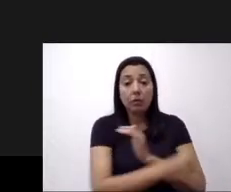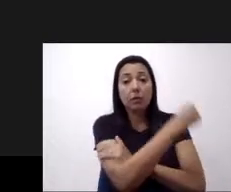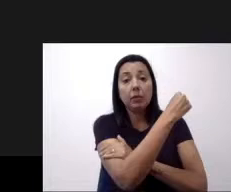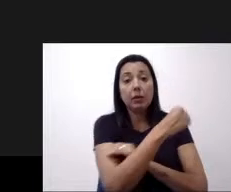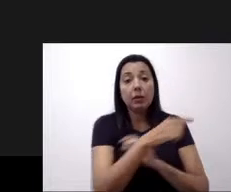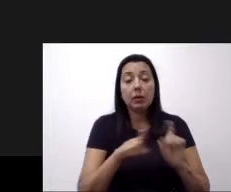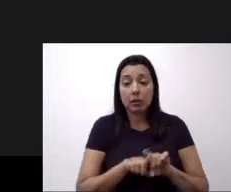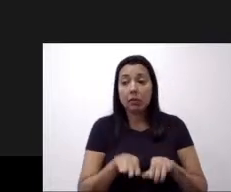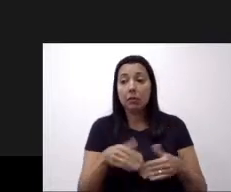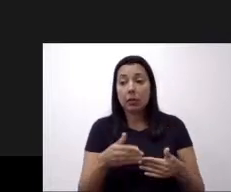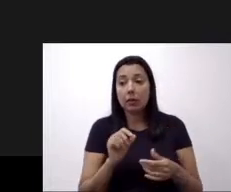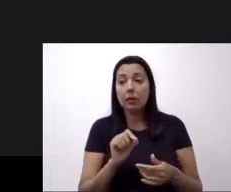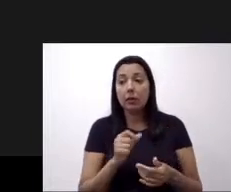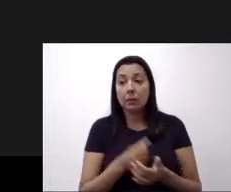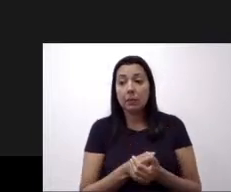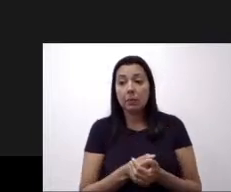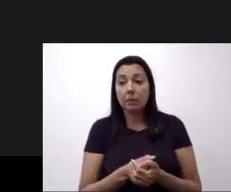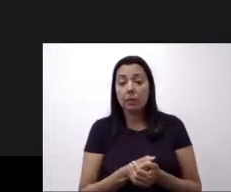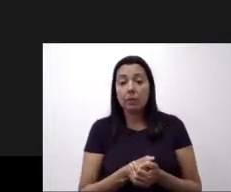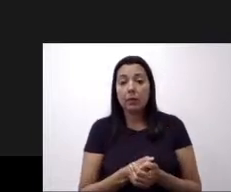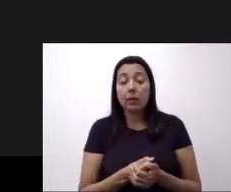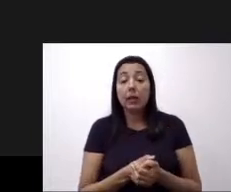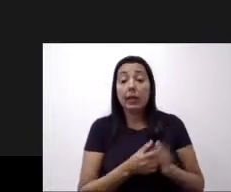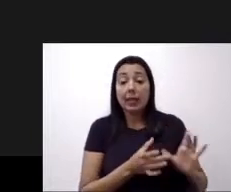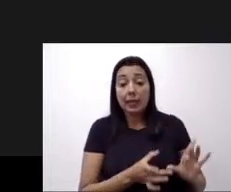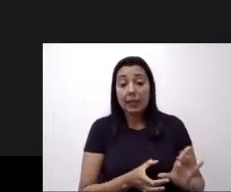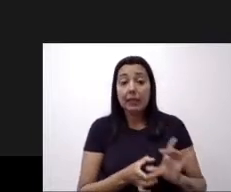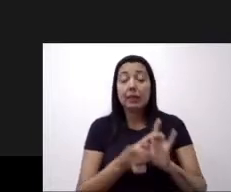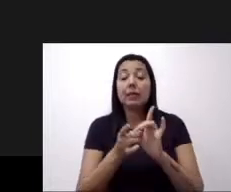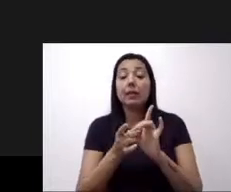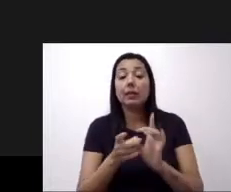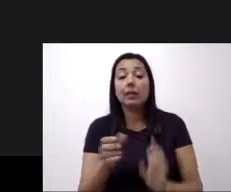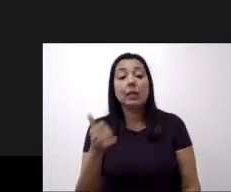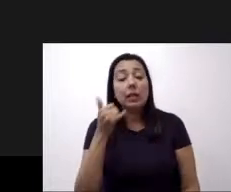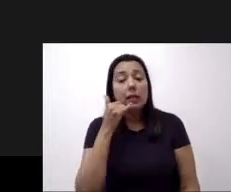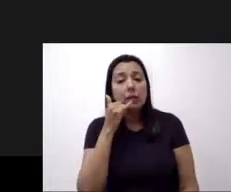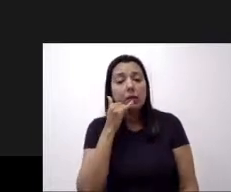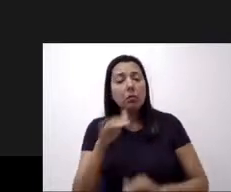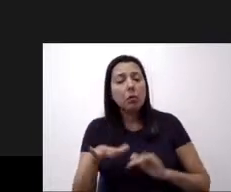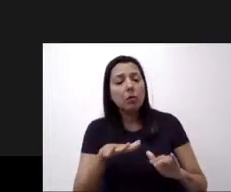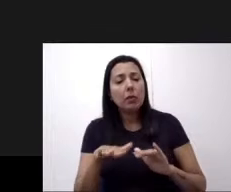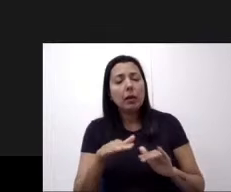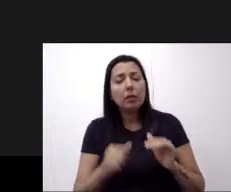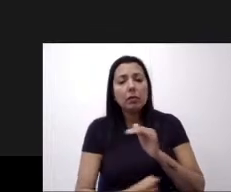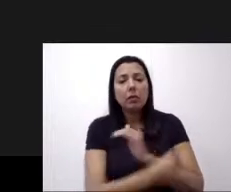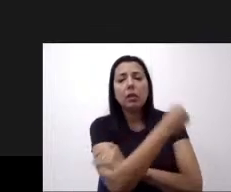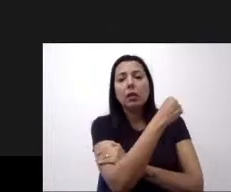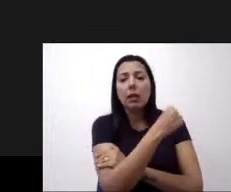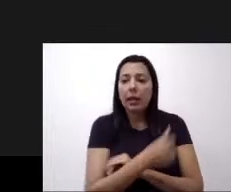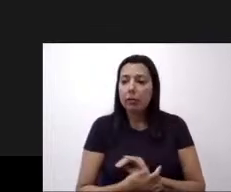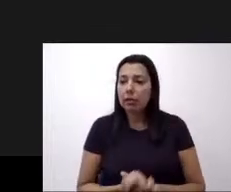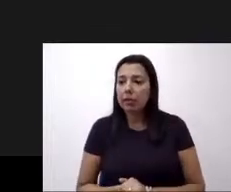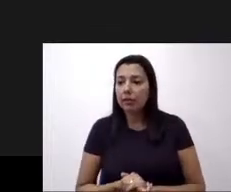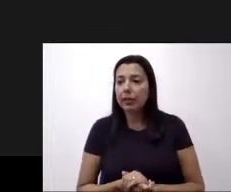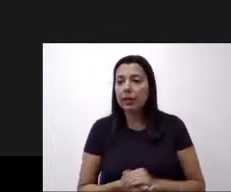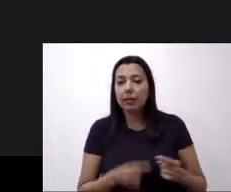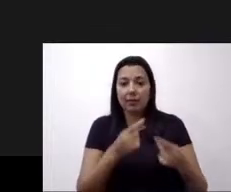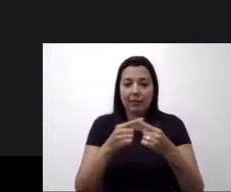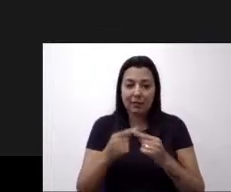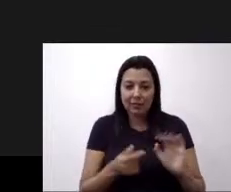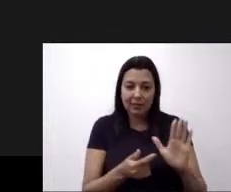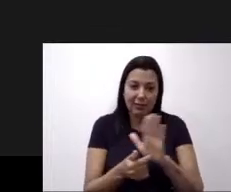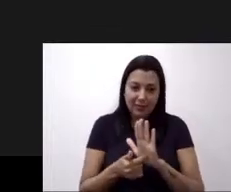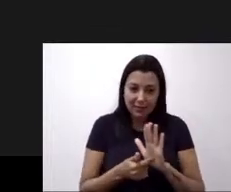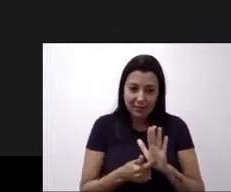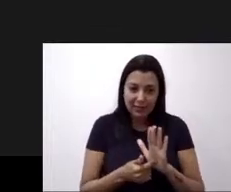These links to the social movement, to the feminist movements, has procured benefits like a great expertise, but